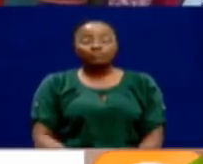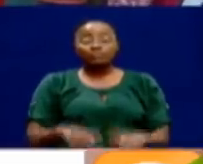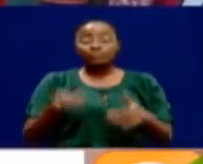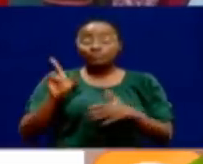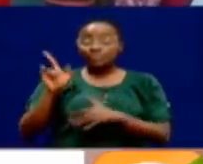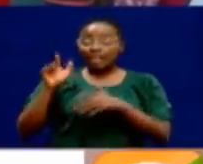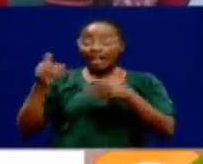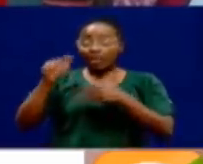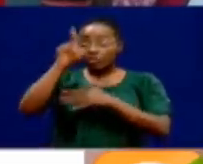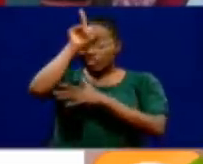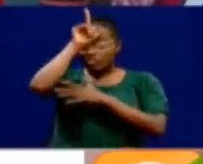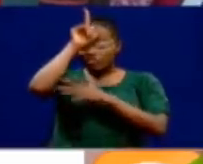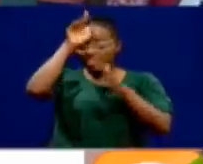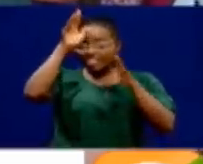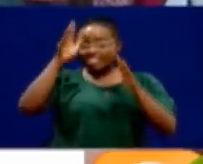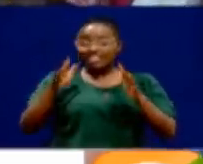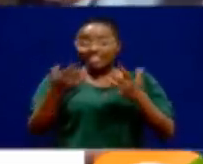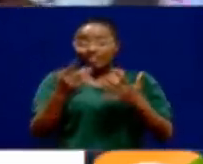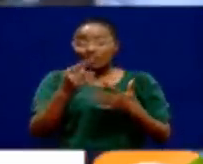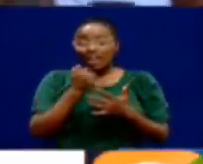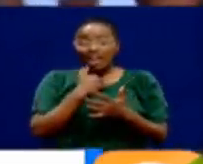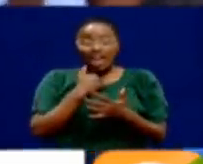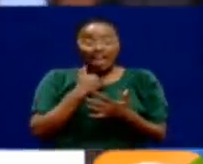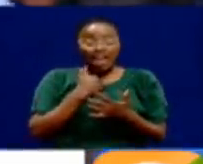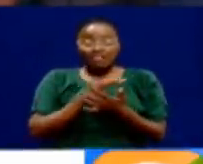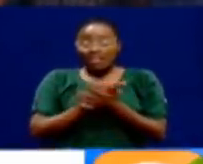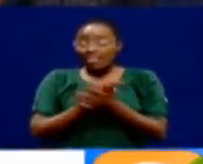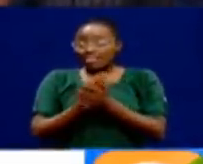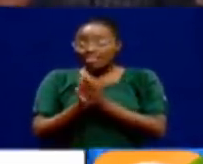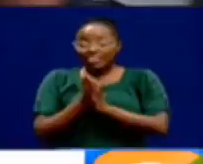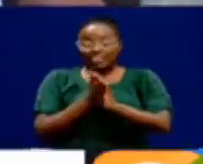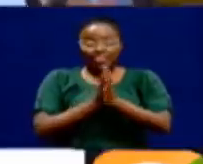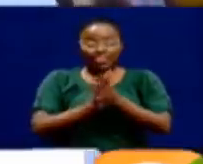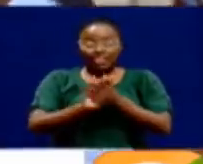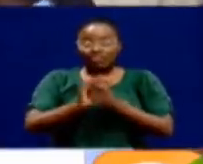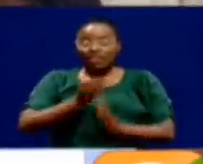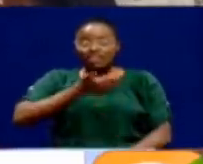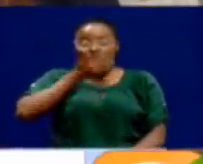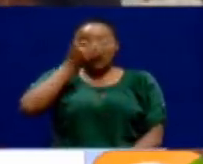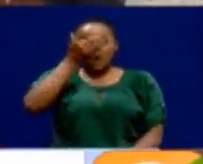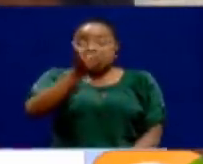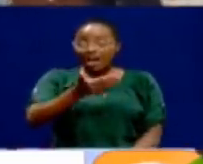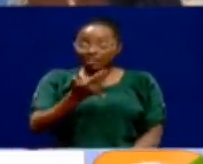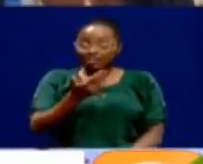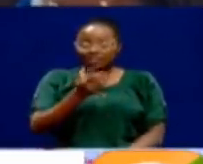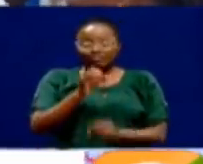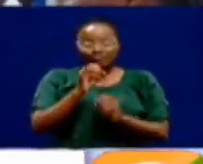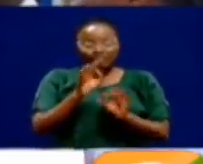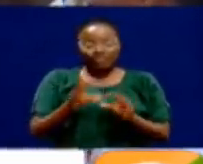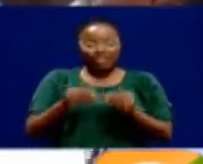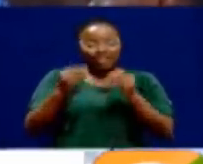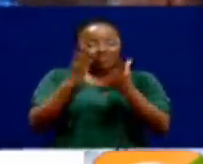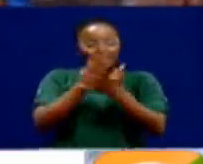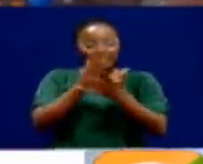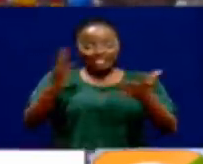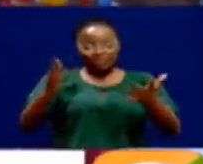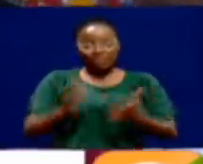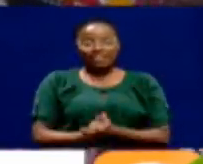And this is how the villagers, with hardly anything to their name, respond to the kindness of